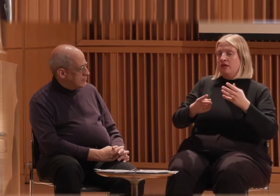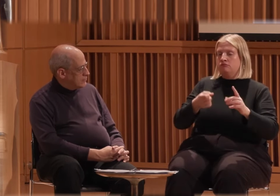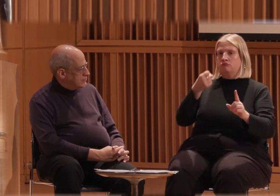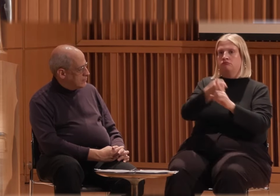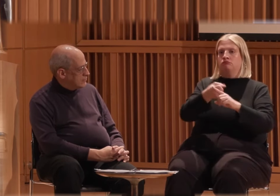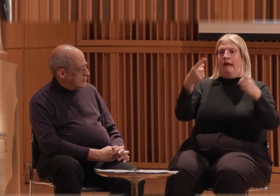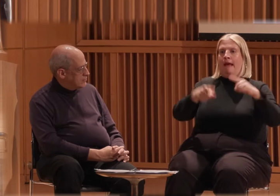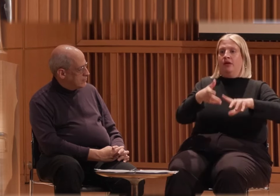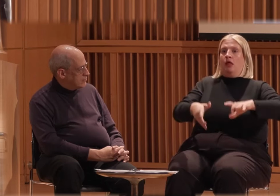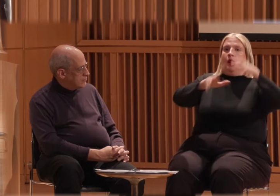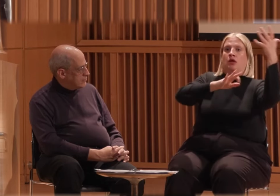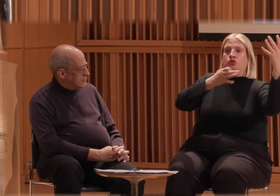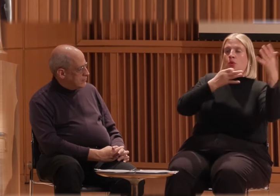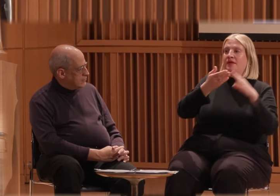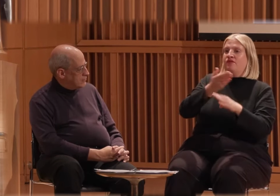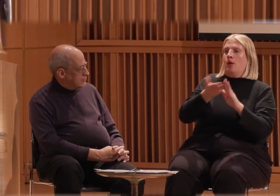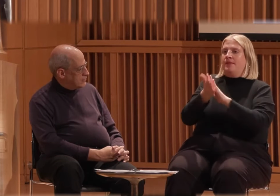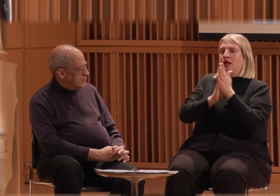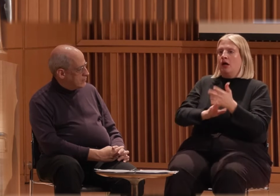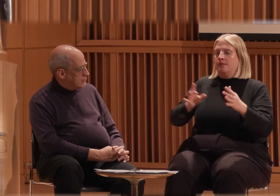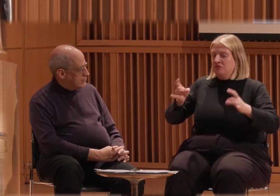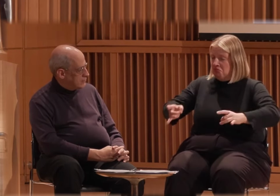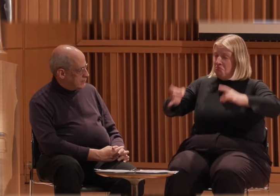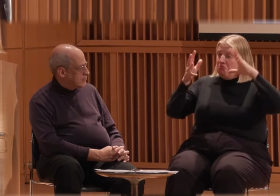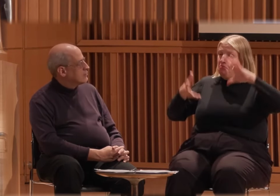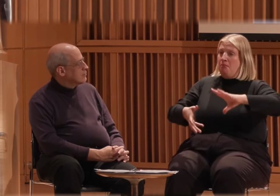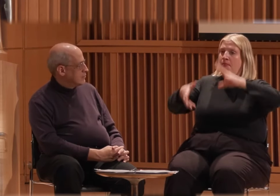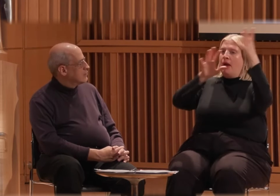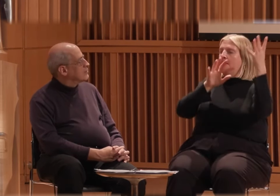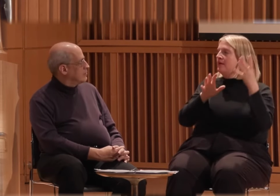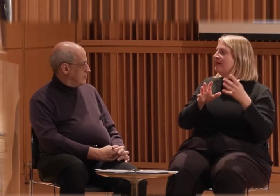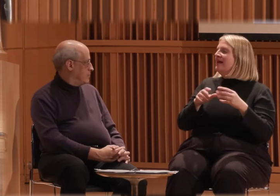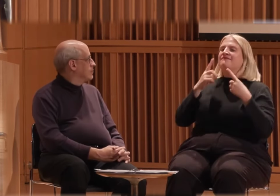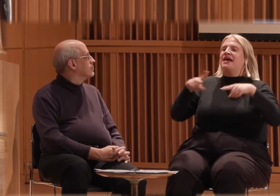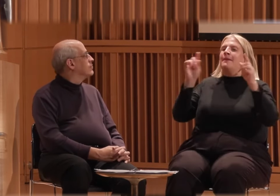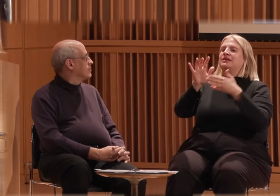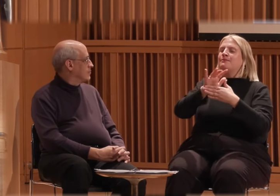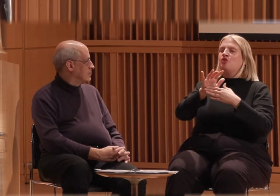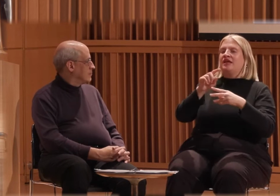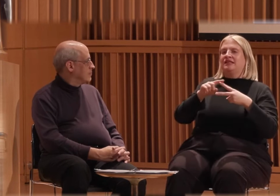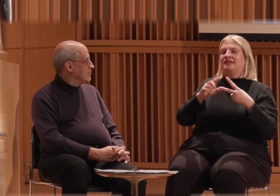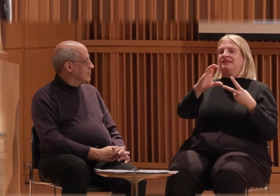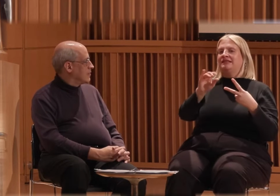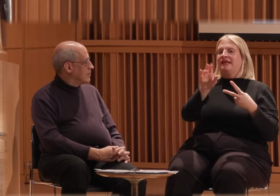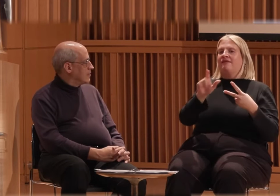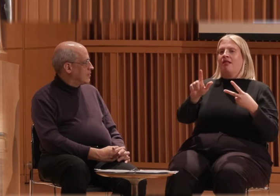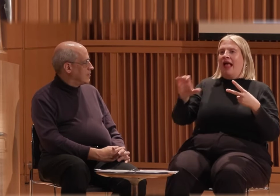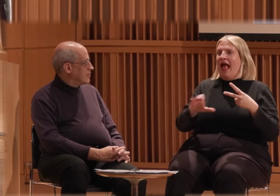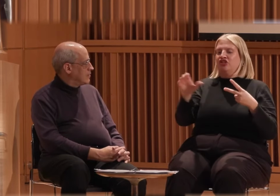happens. I mean, it's like the famous movies, like A Civil Action or Aaron Brockovich, those things